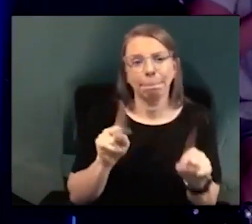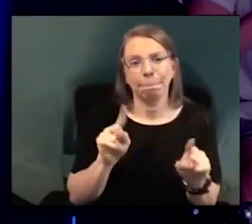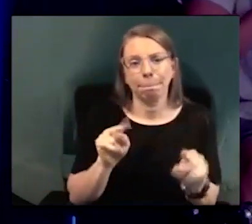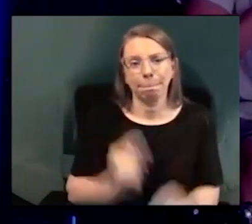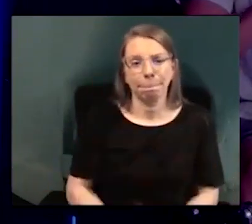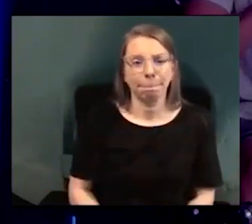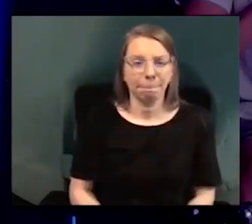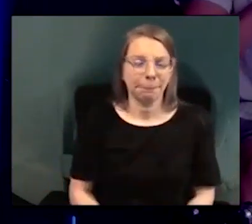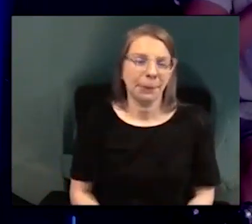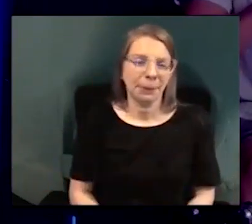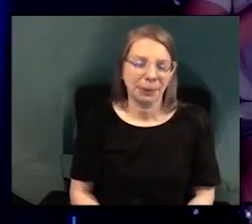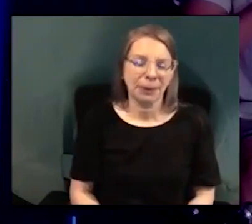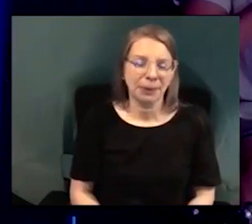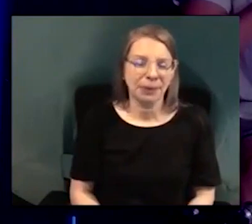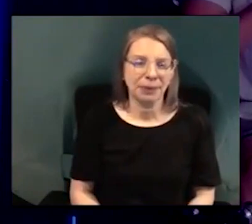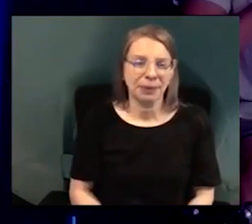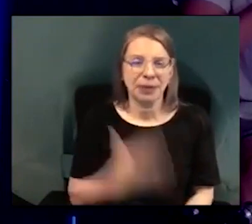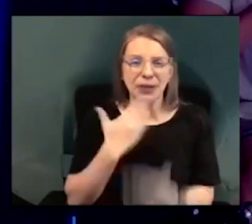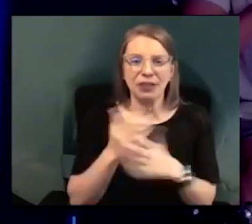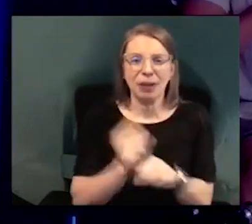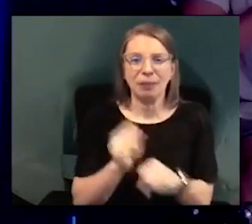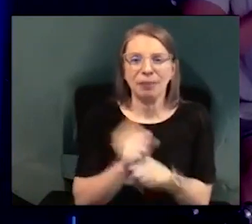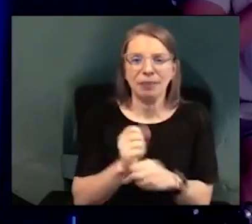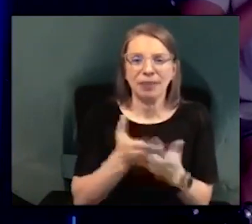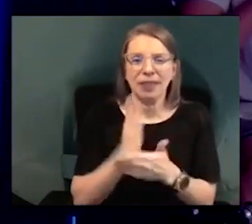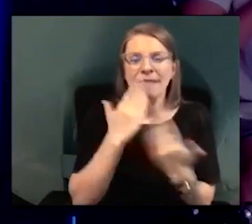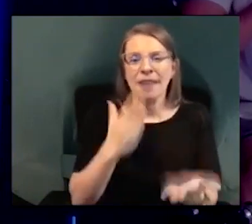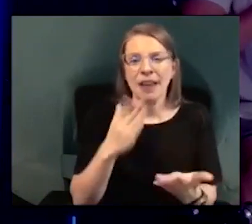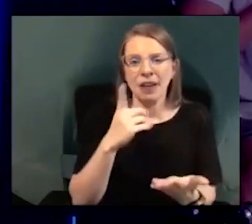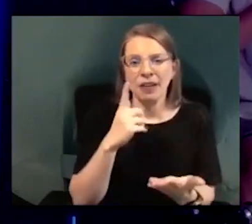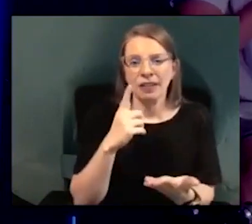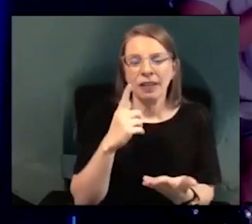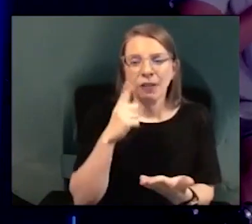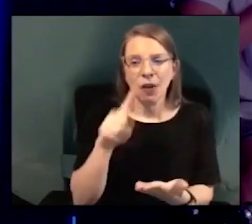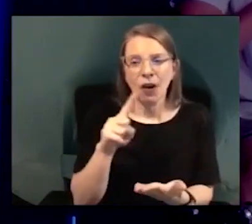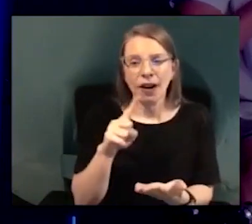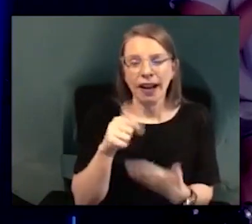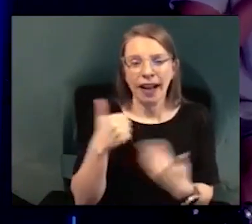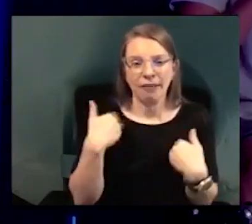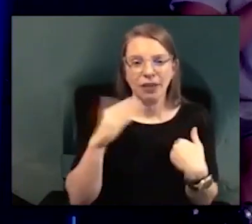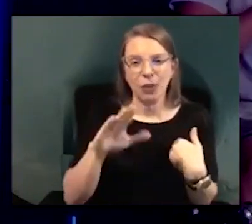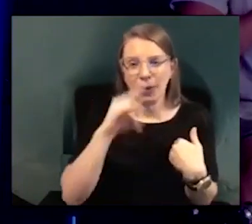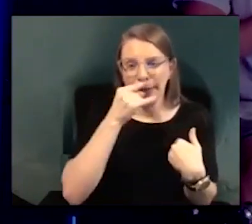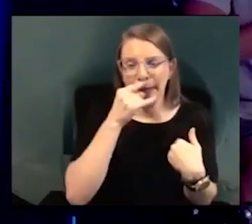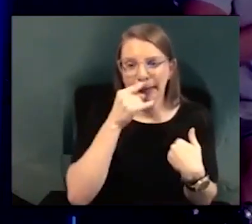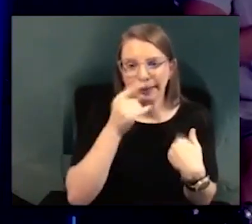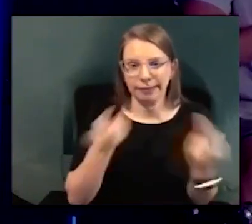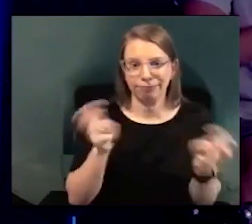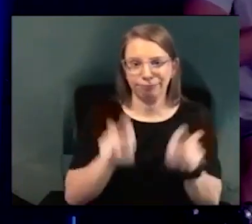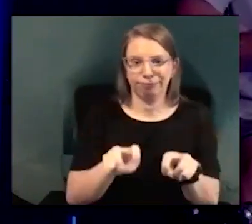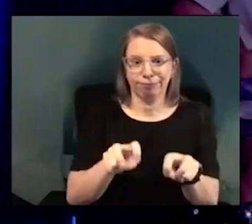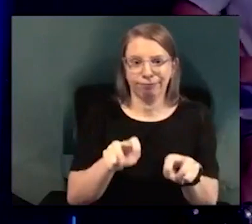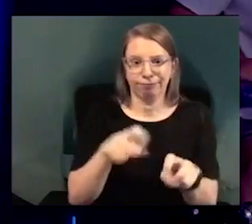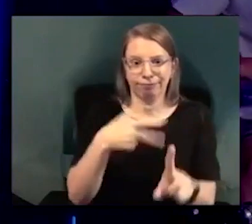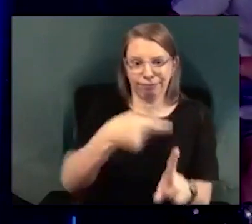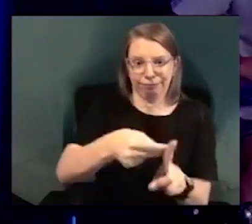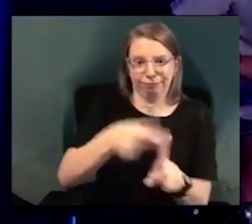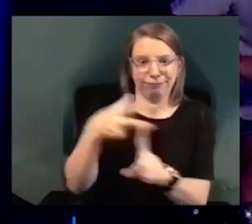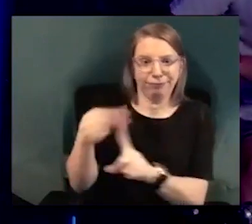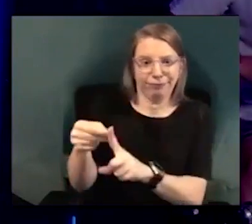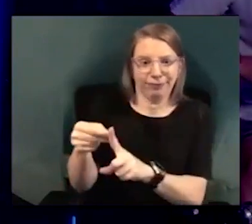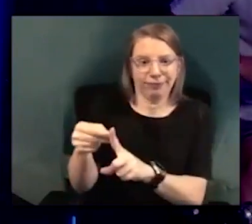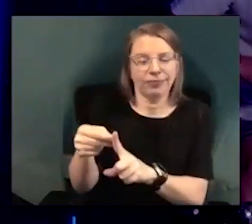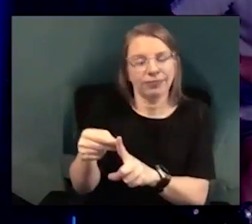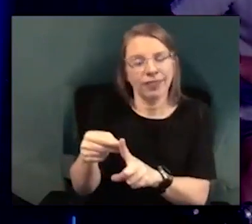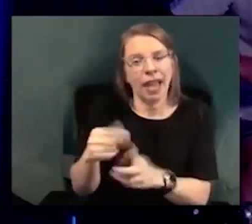job. Yeah. Thanks for your helping have your kids vaccinated. Oh, it's awesome. That's very generous. I think it helps me. Vaccinations are safe.